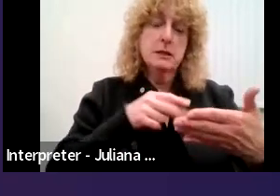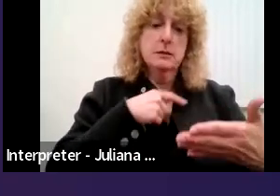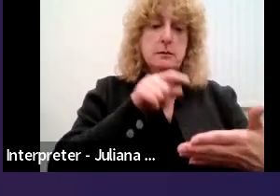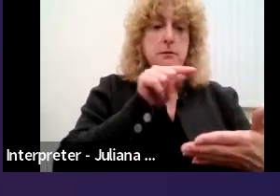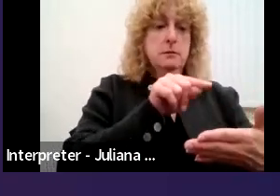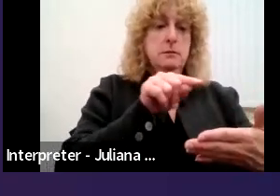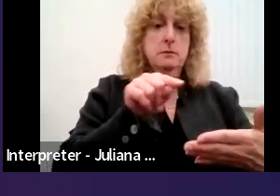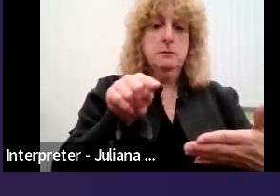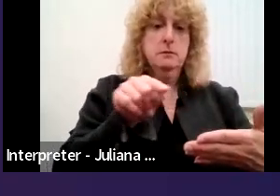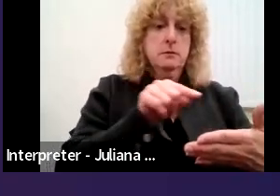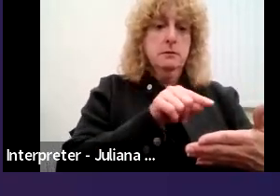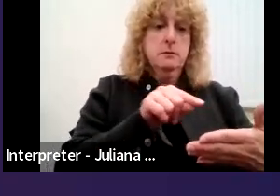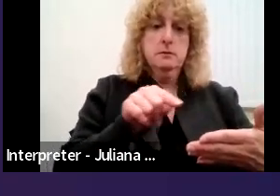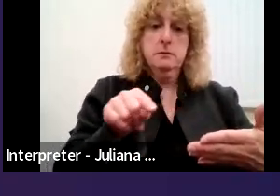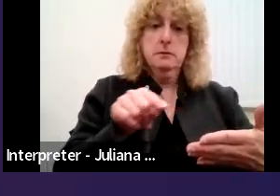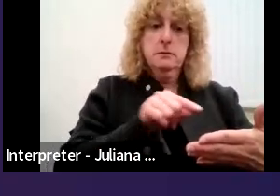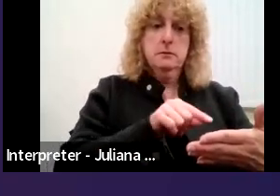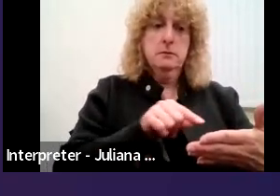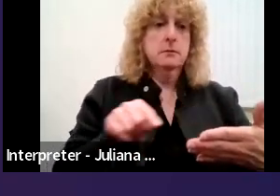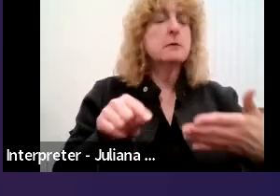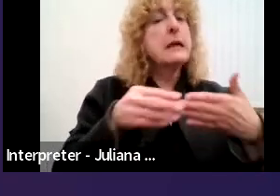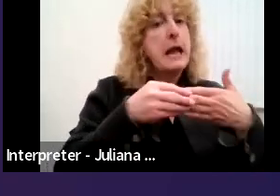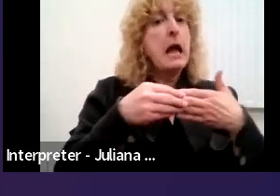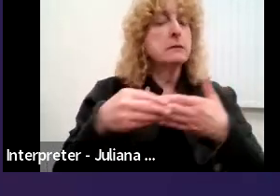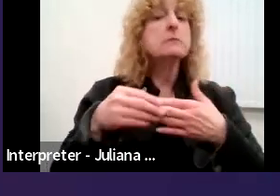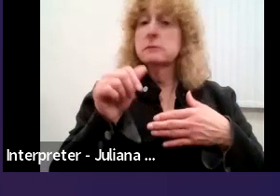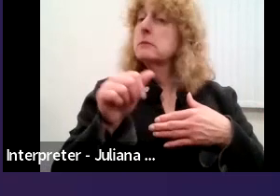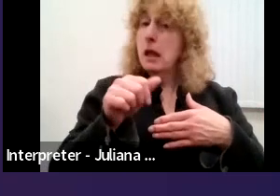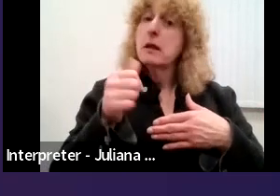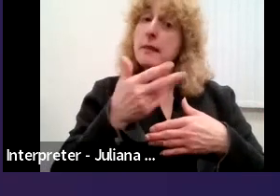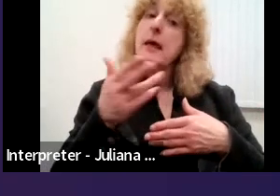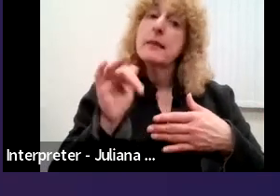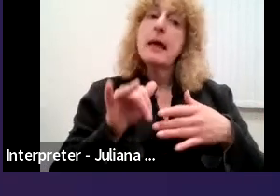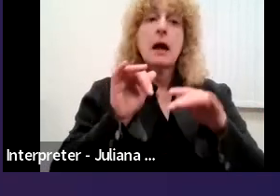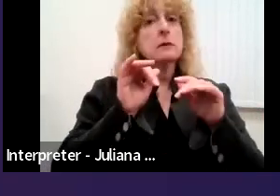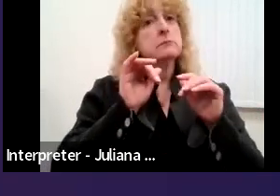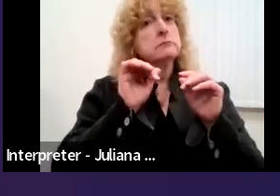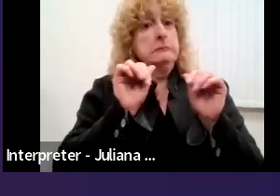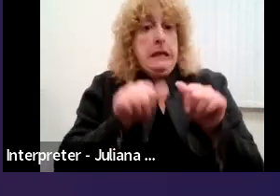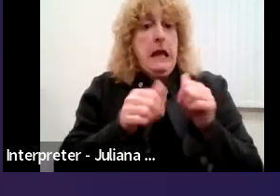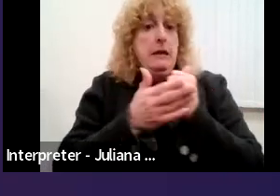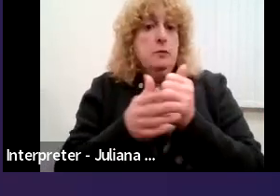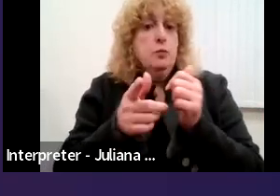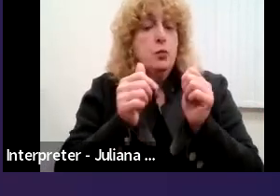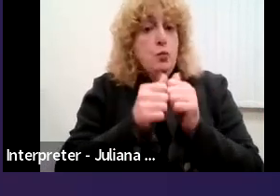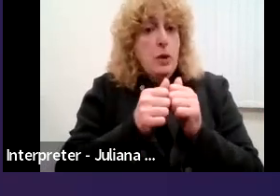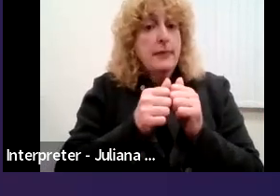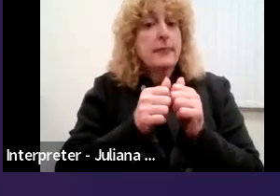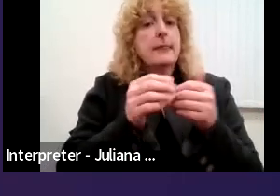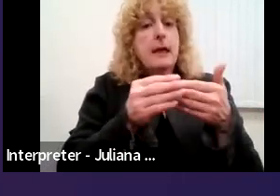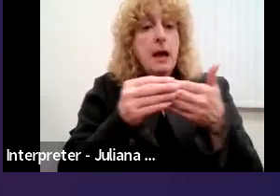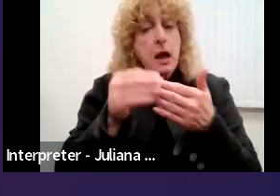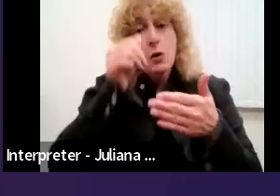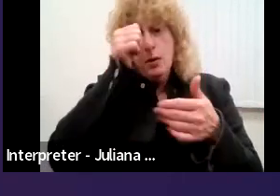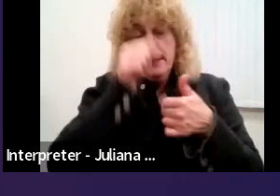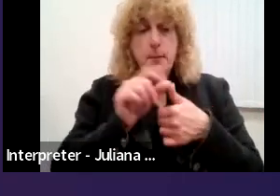Pen can help. Anything that can assist you with the guiding and remembering where you are on the page, that's great. So